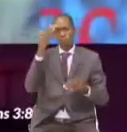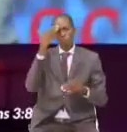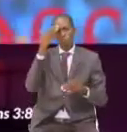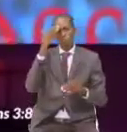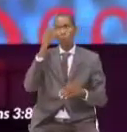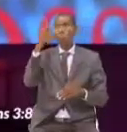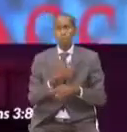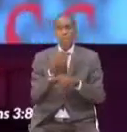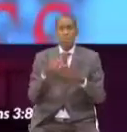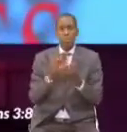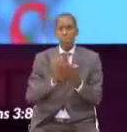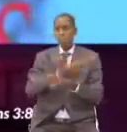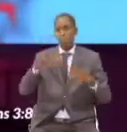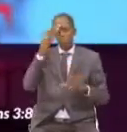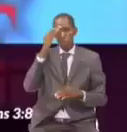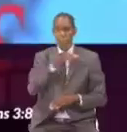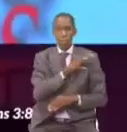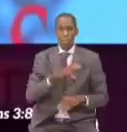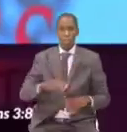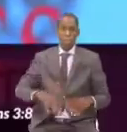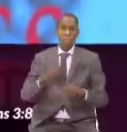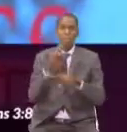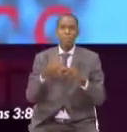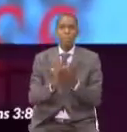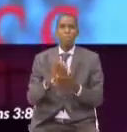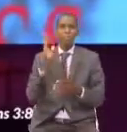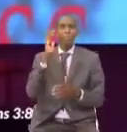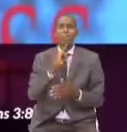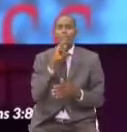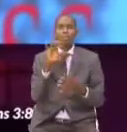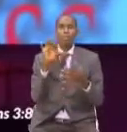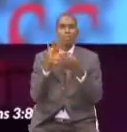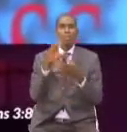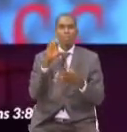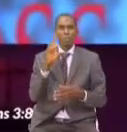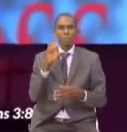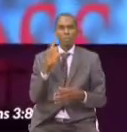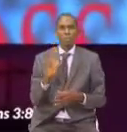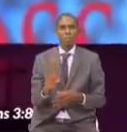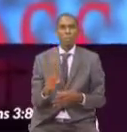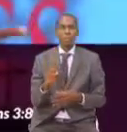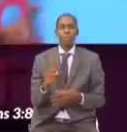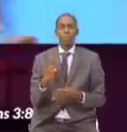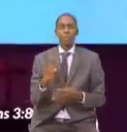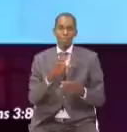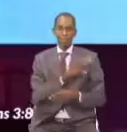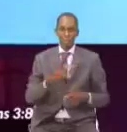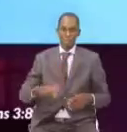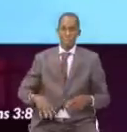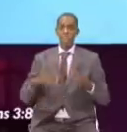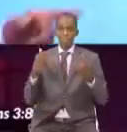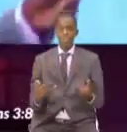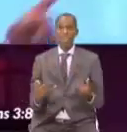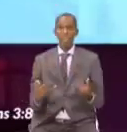did not know Christ, the nation that was not connected, converted to Christ. Now it